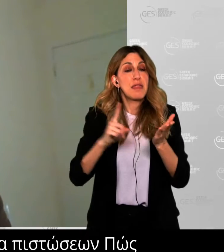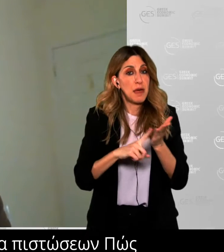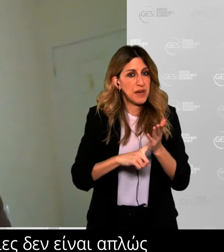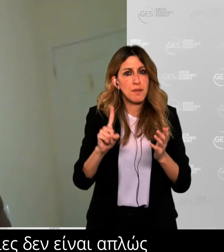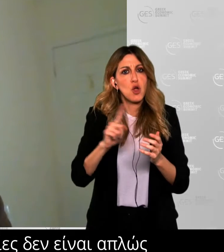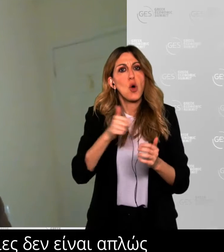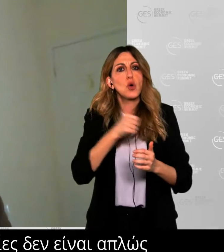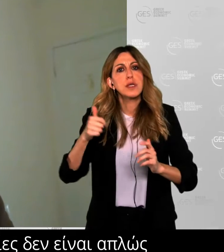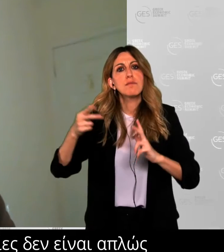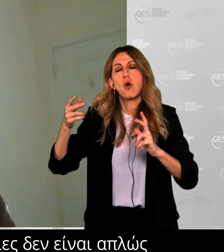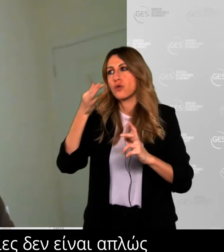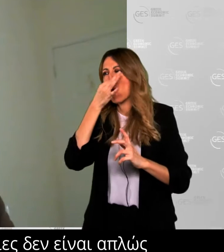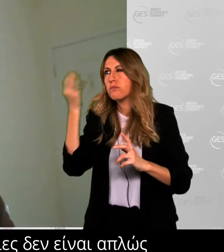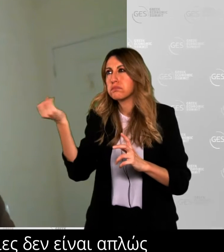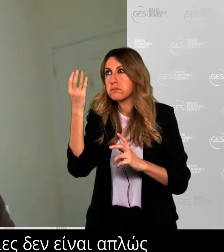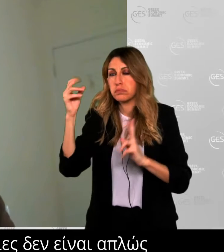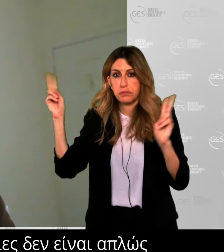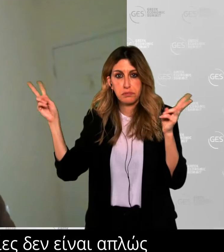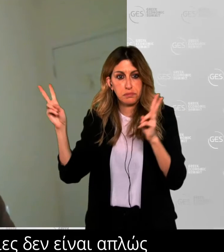residual emissions on their journey to net zero?